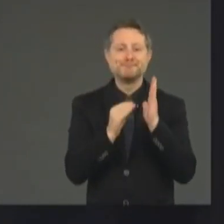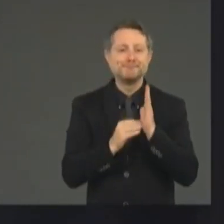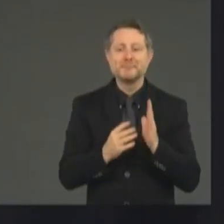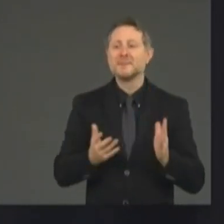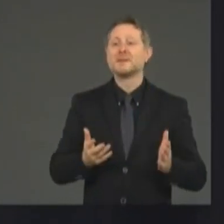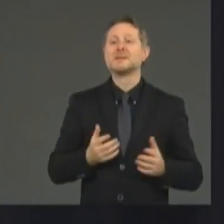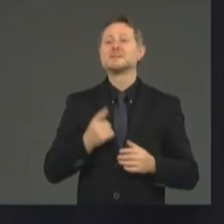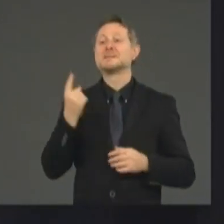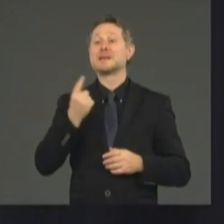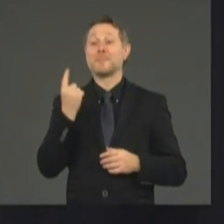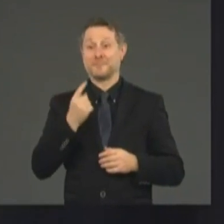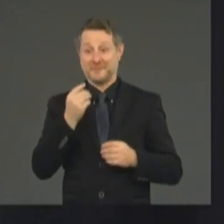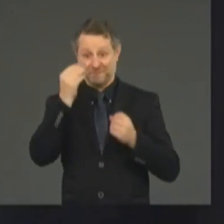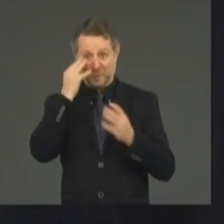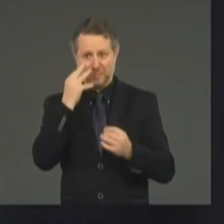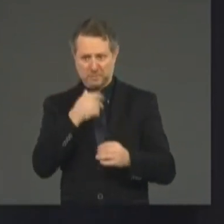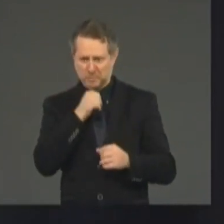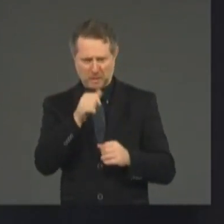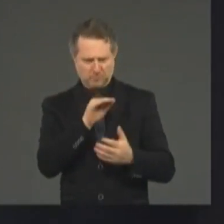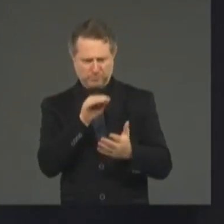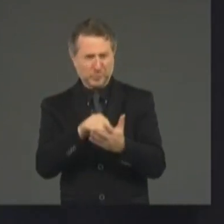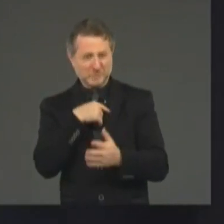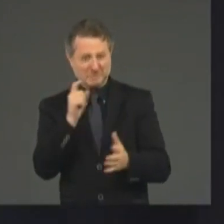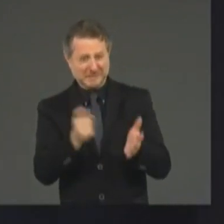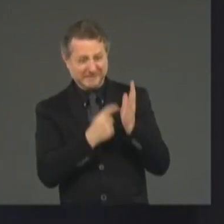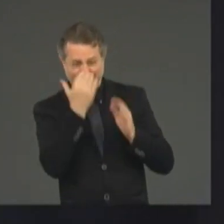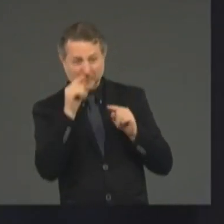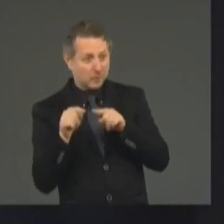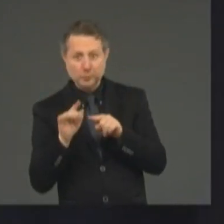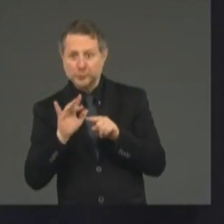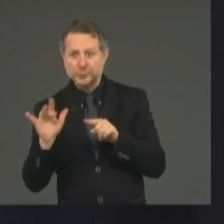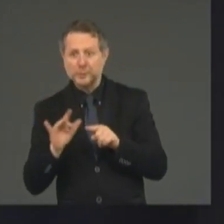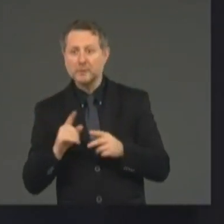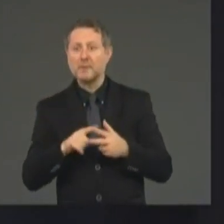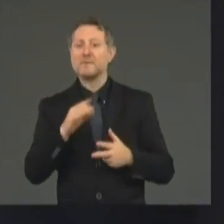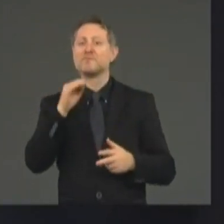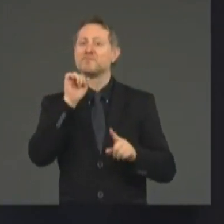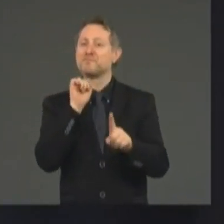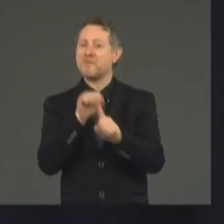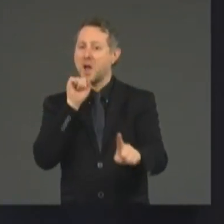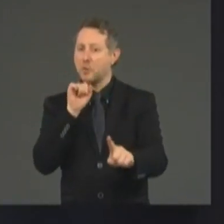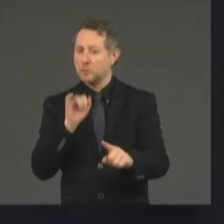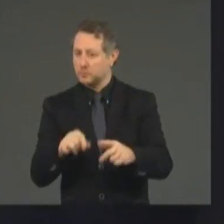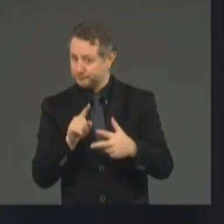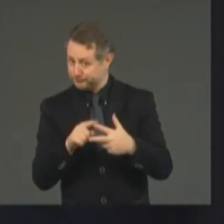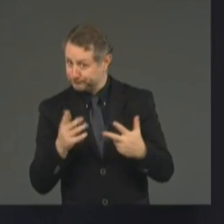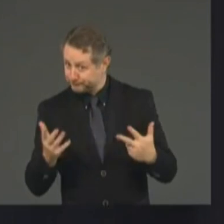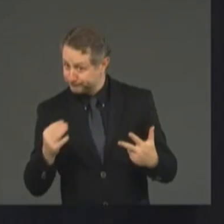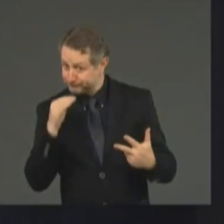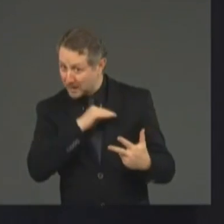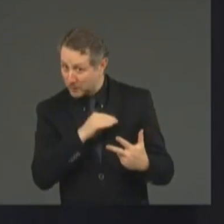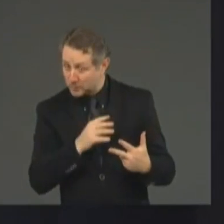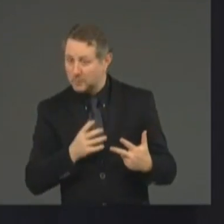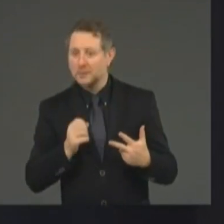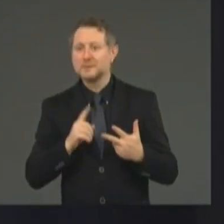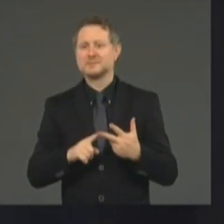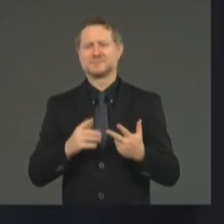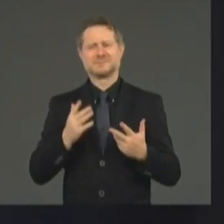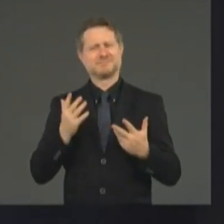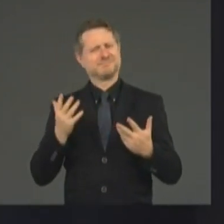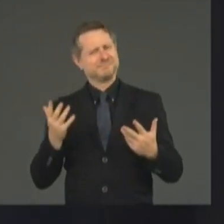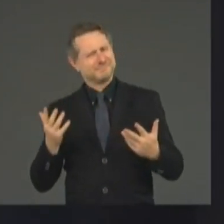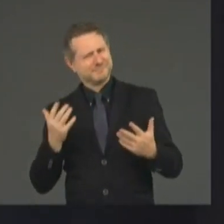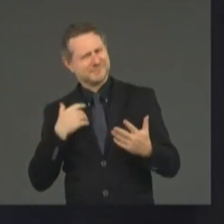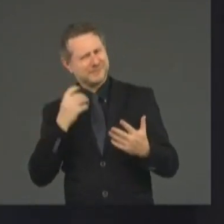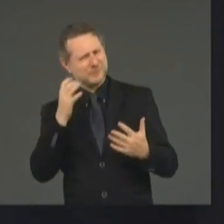been turned in or has not been verified, or suspected fraud. And we actually have Department of Labor specialists that are actively not just waiting for people to fix those